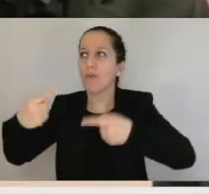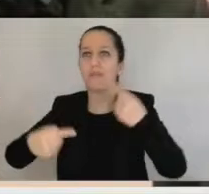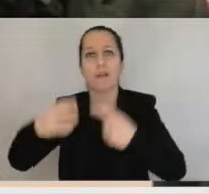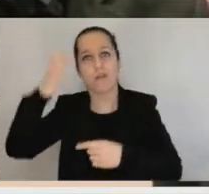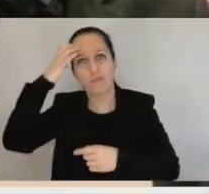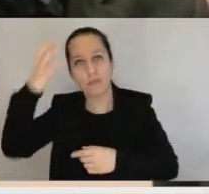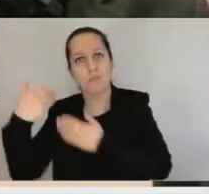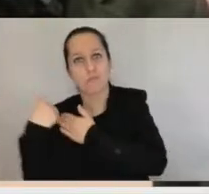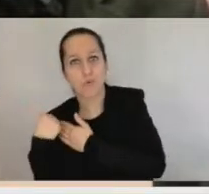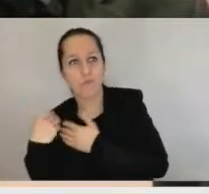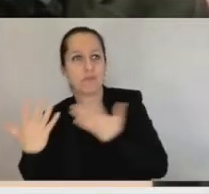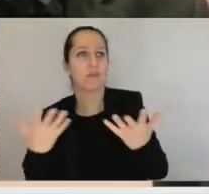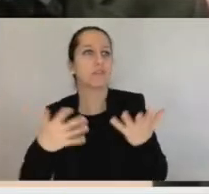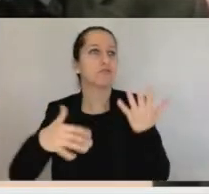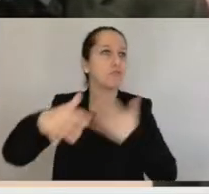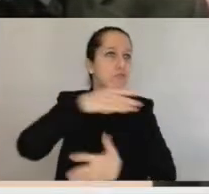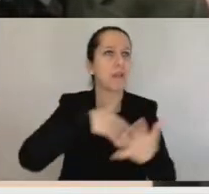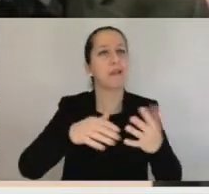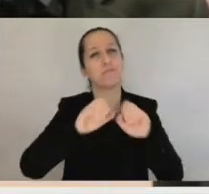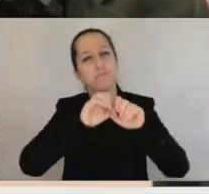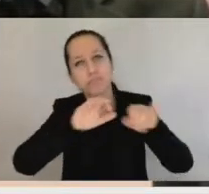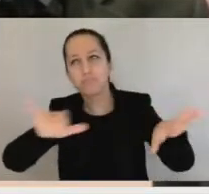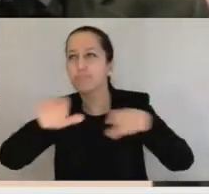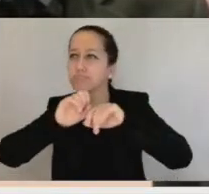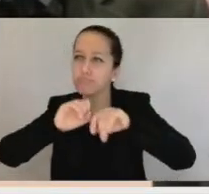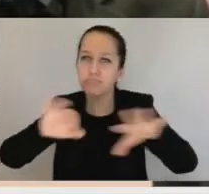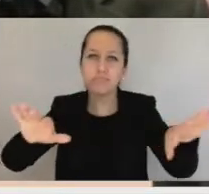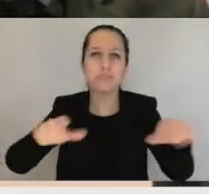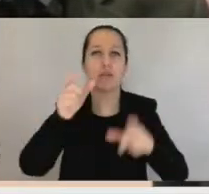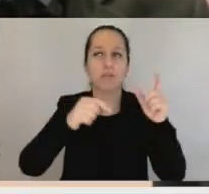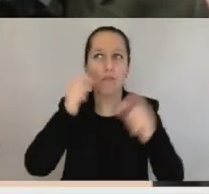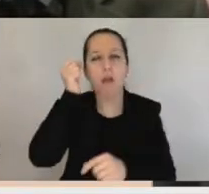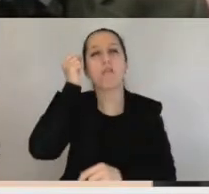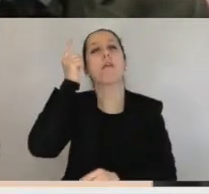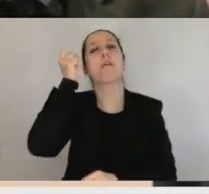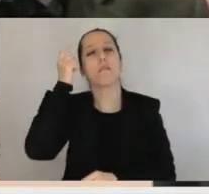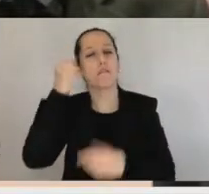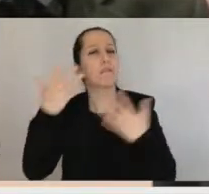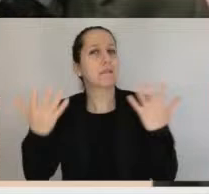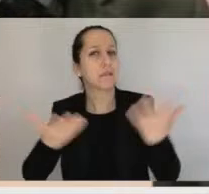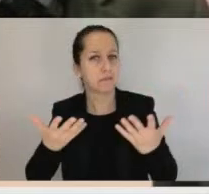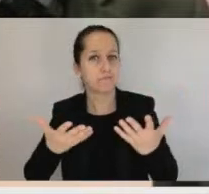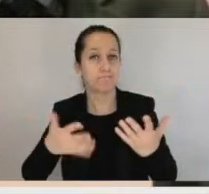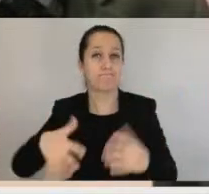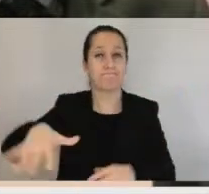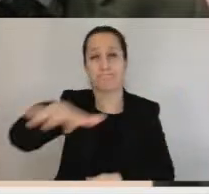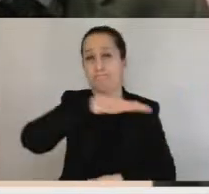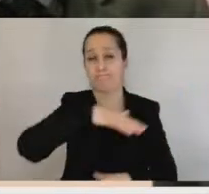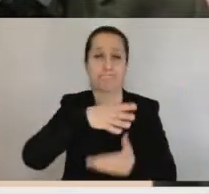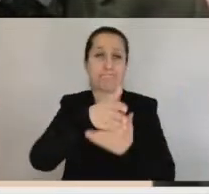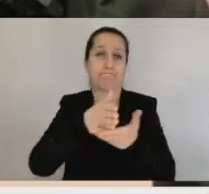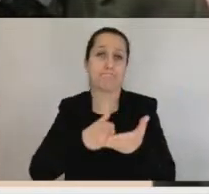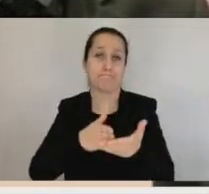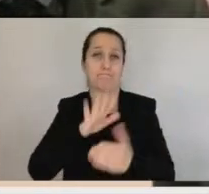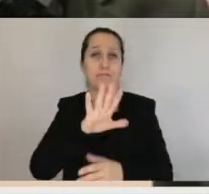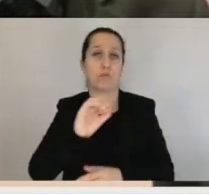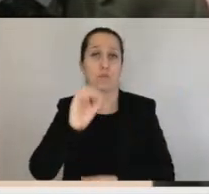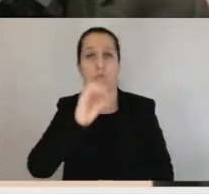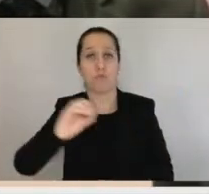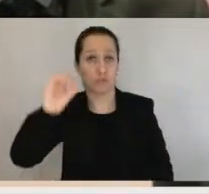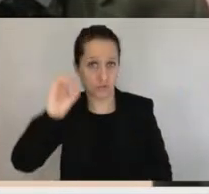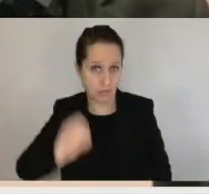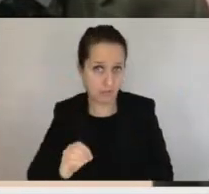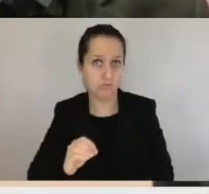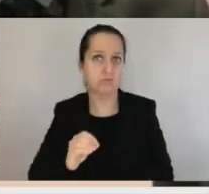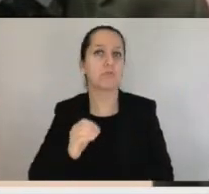the result of public policy, social work, and sensitization or awareness creation. There is a 50%